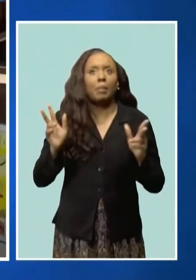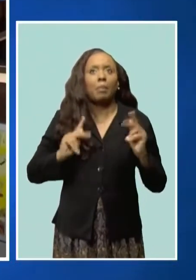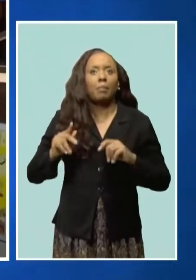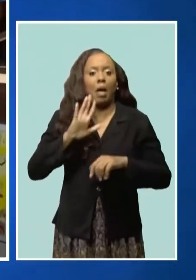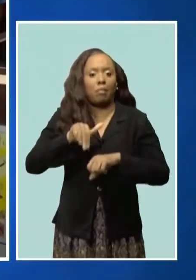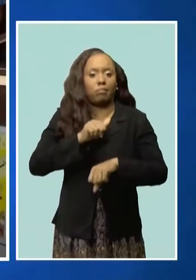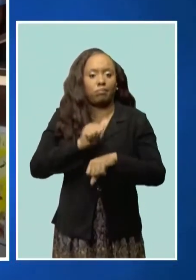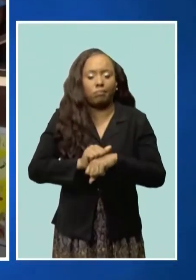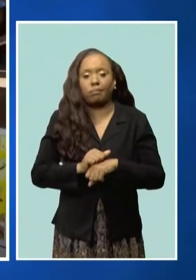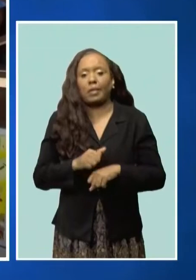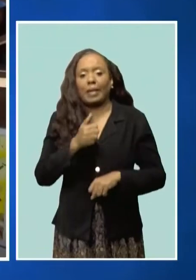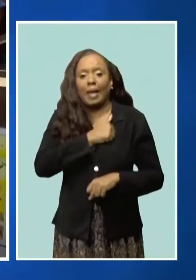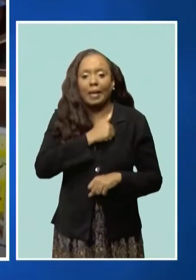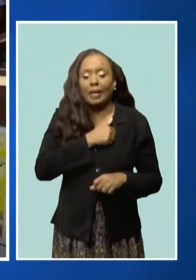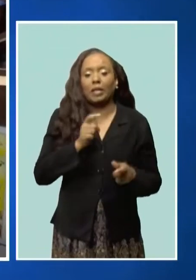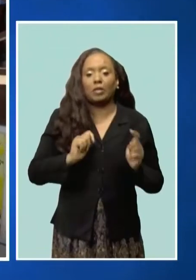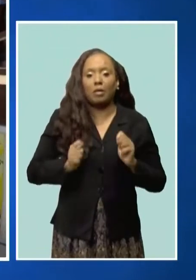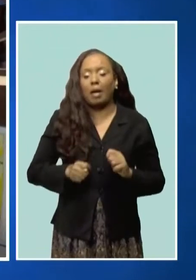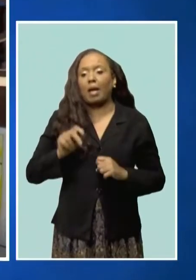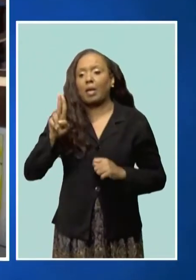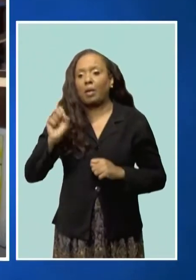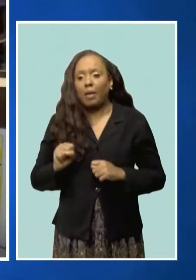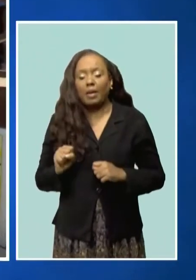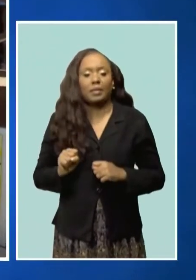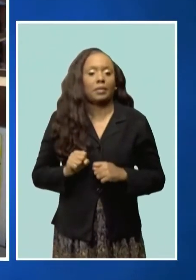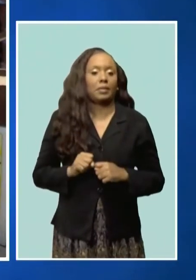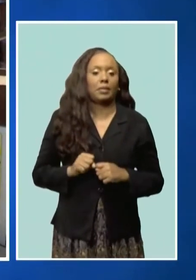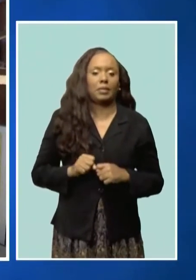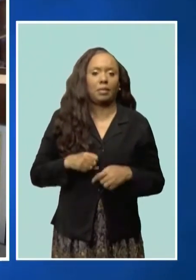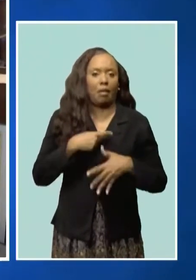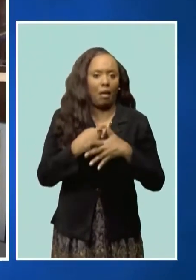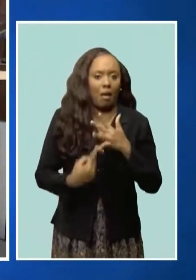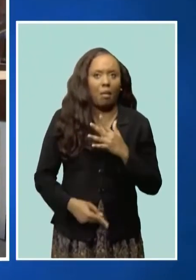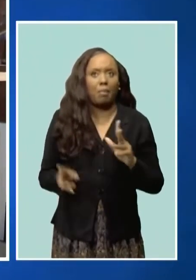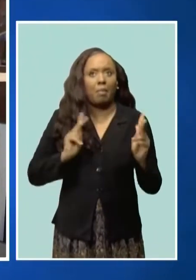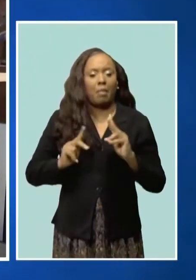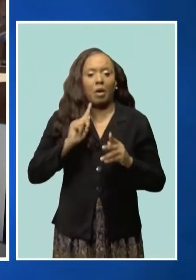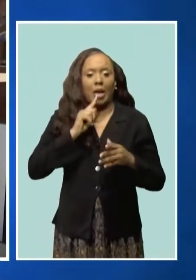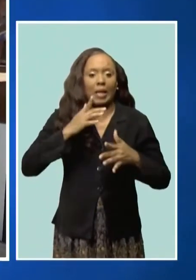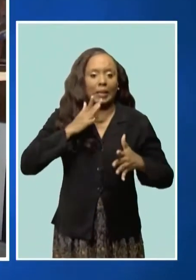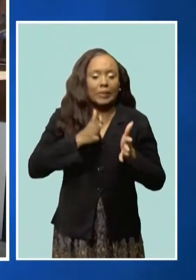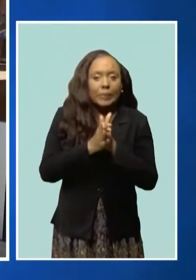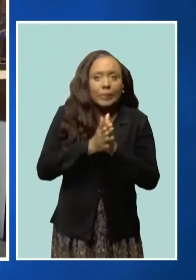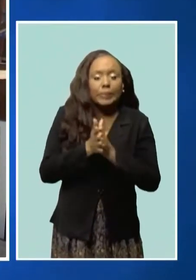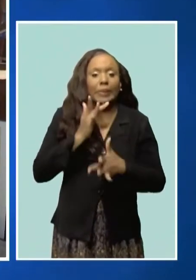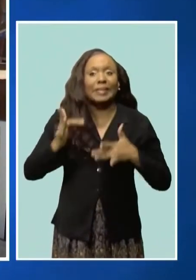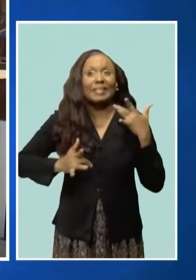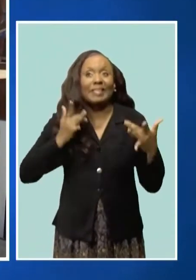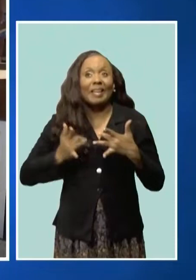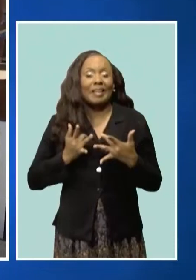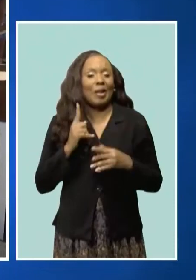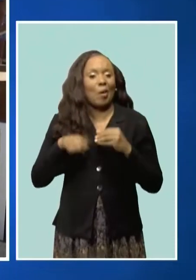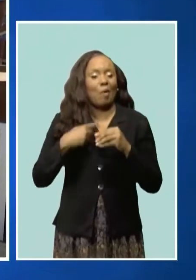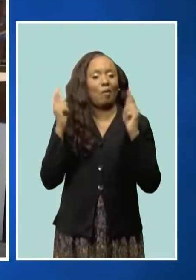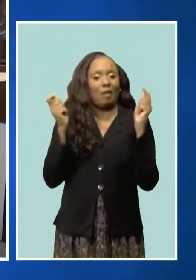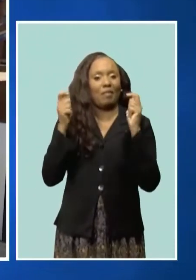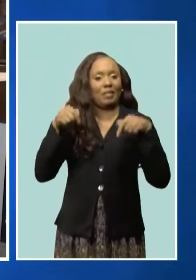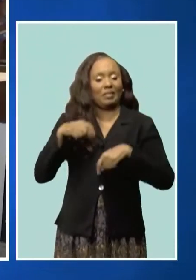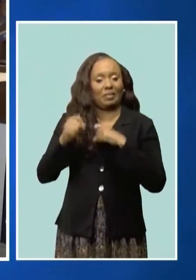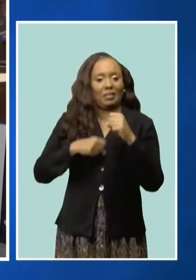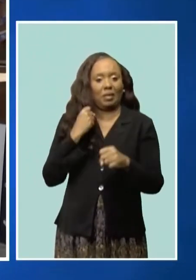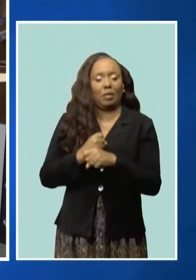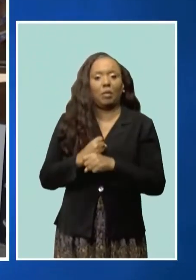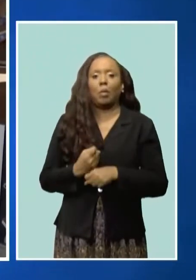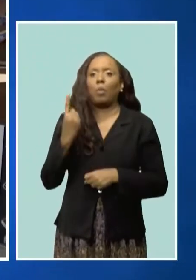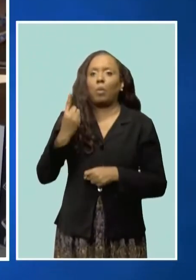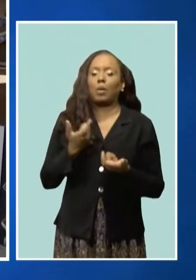Canada, Latin America, Trinidad, the US. People are really excited about the festival this year, and I think one of the most exciting events